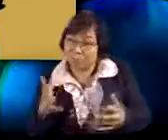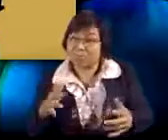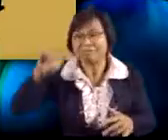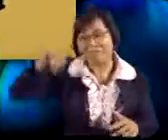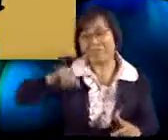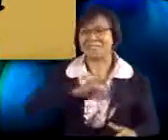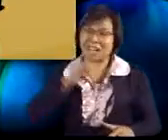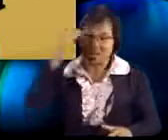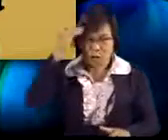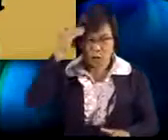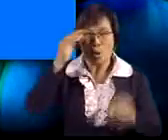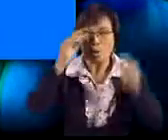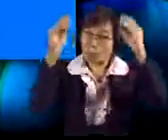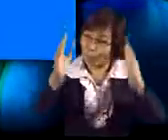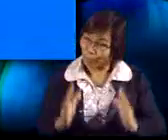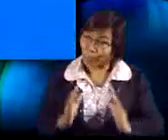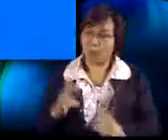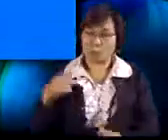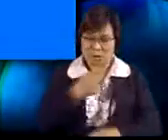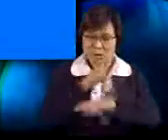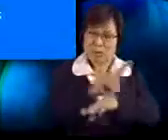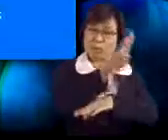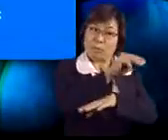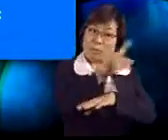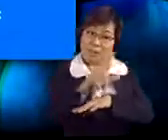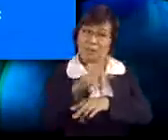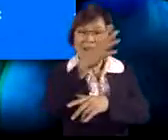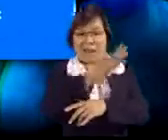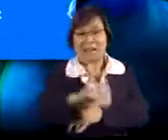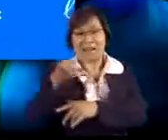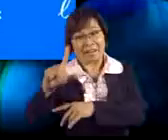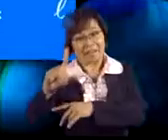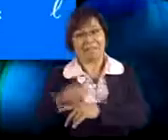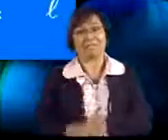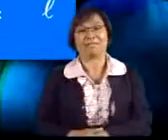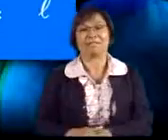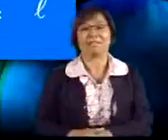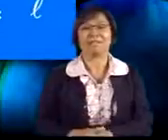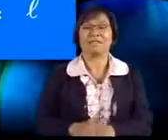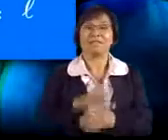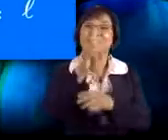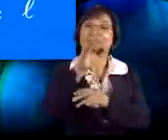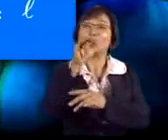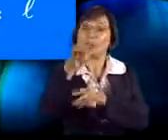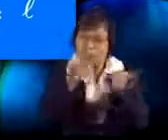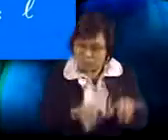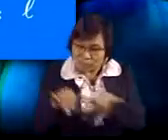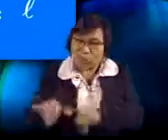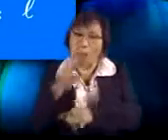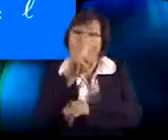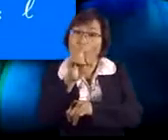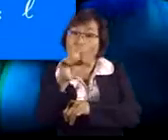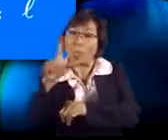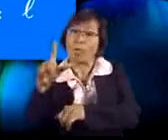Yes, I do, Prof. We use milliliters and liters as units in measuring volume